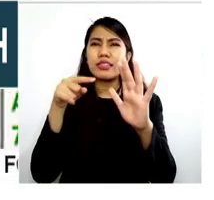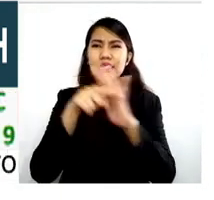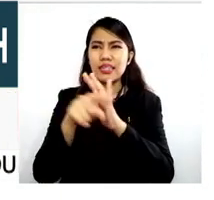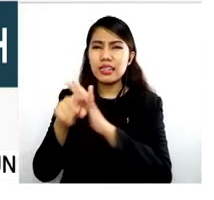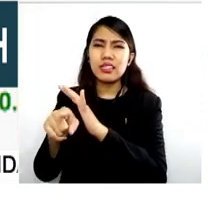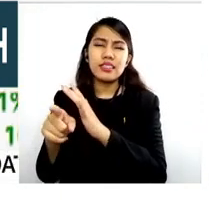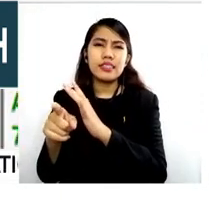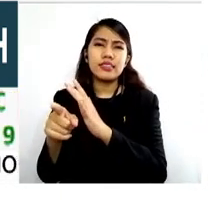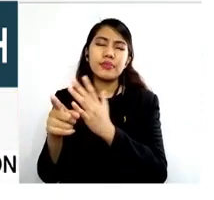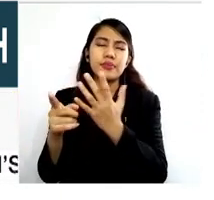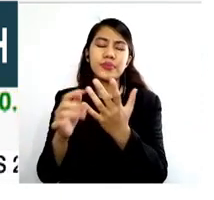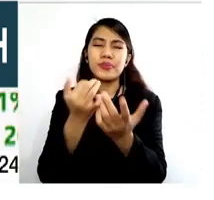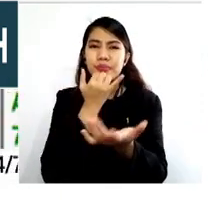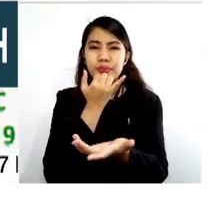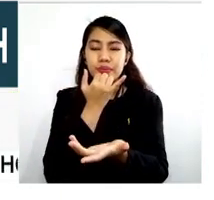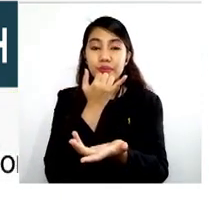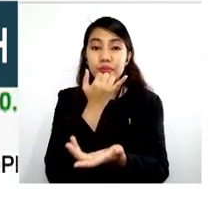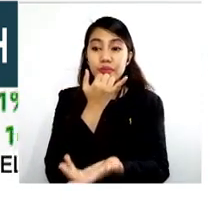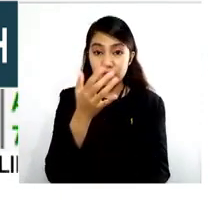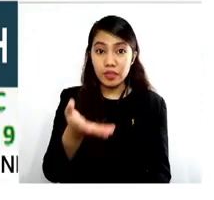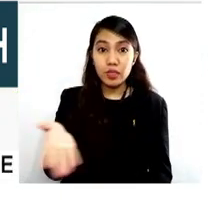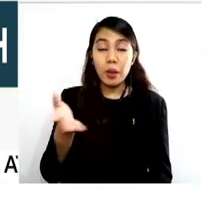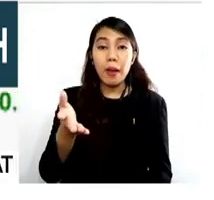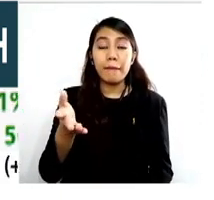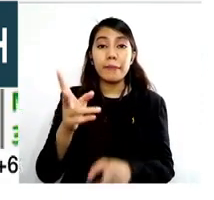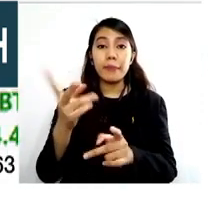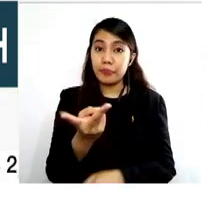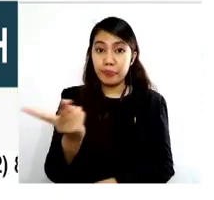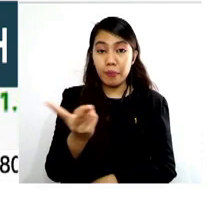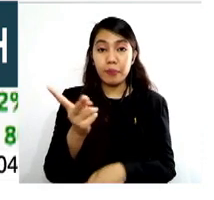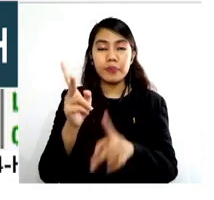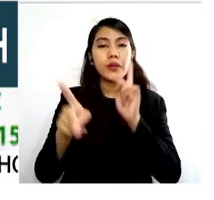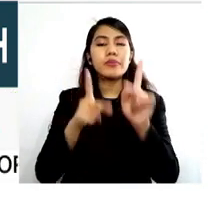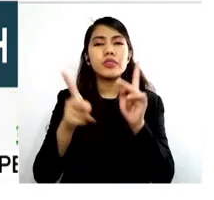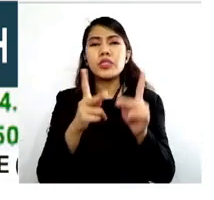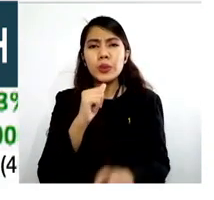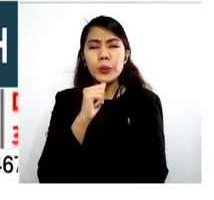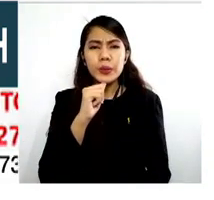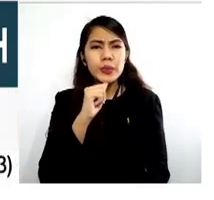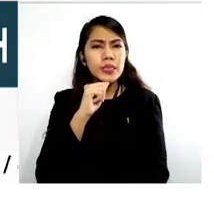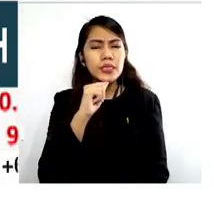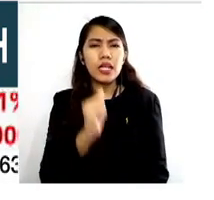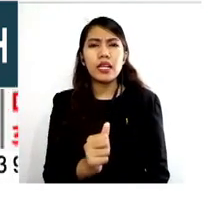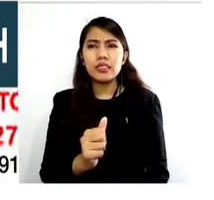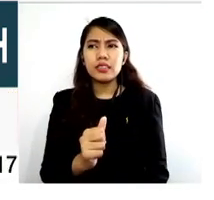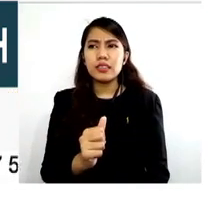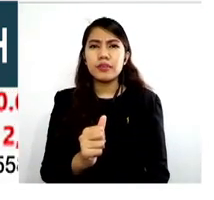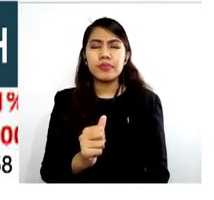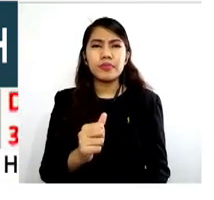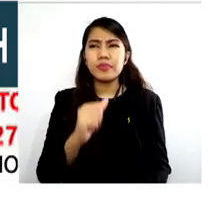Especially these persons, no? They are not, they are not doing or